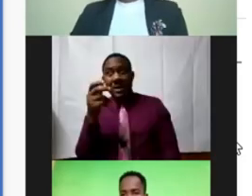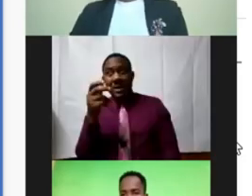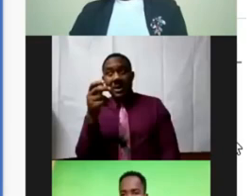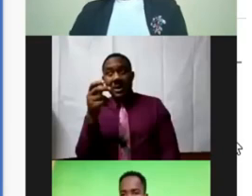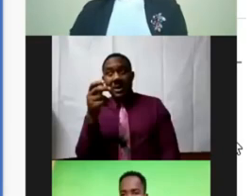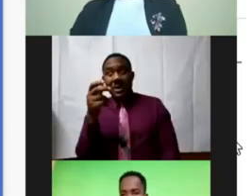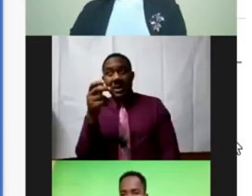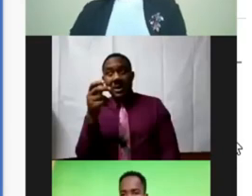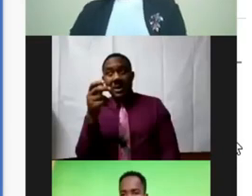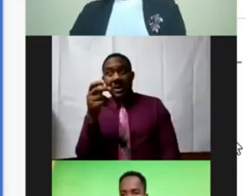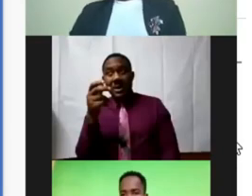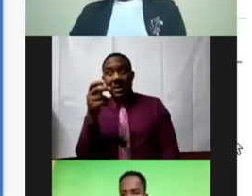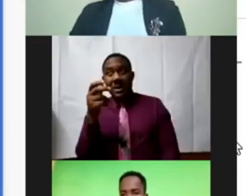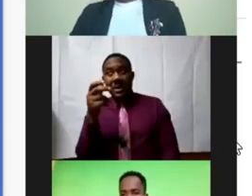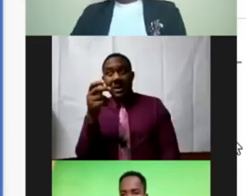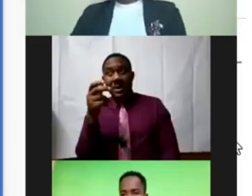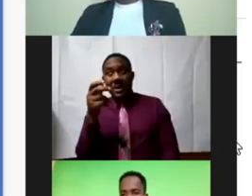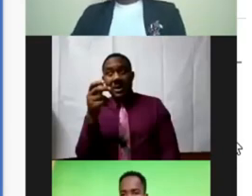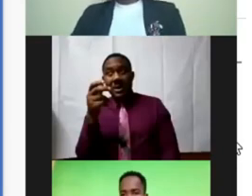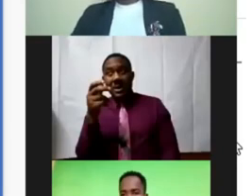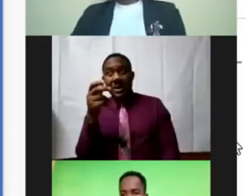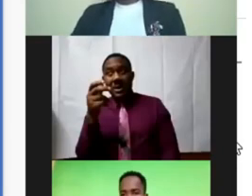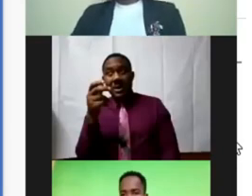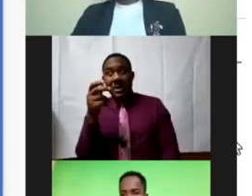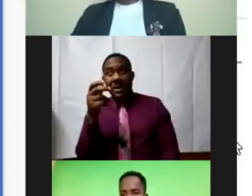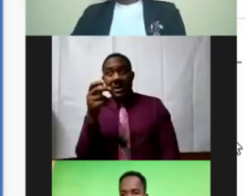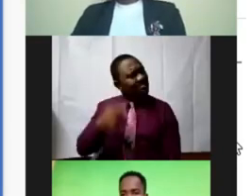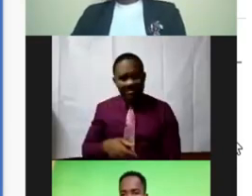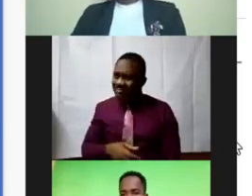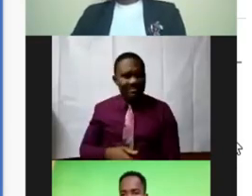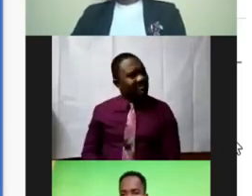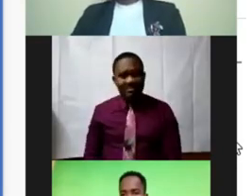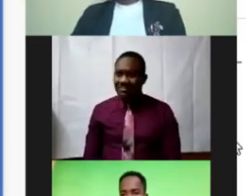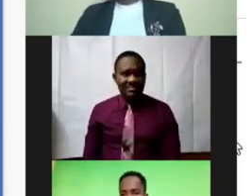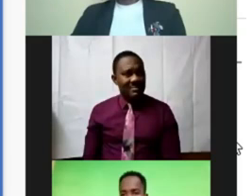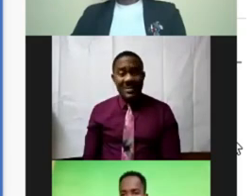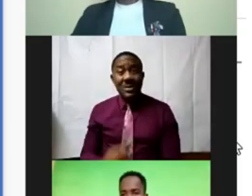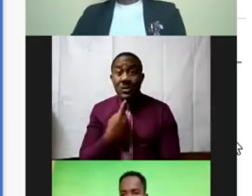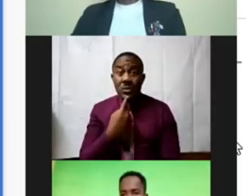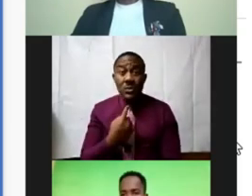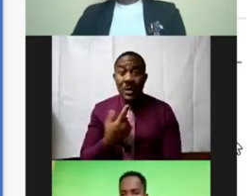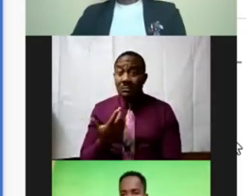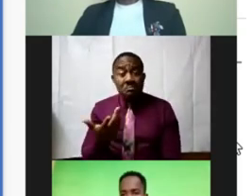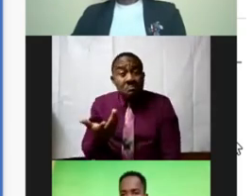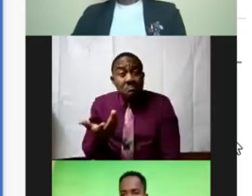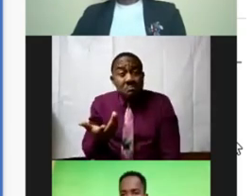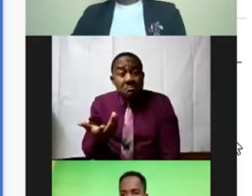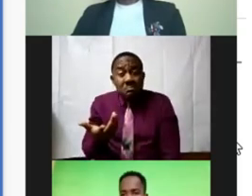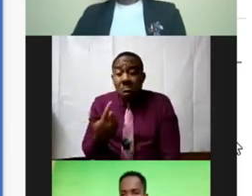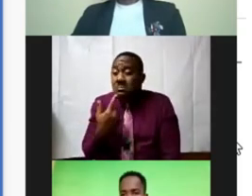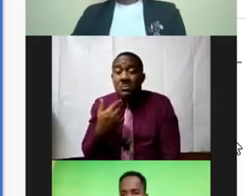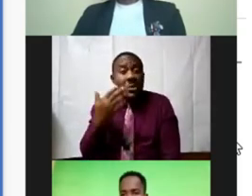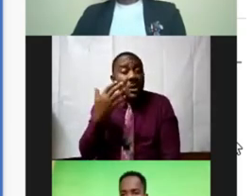means. And also maybe they can fail to mix the red in a word and the red in color. But some can